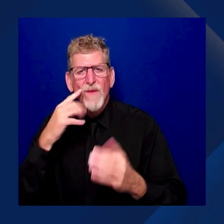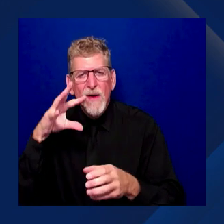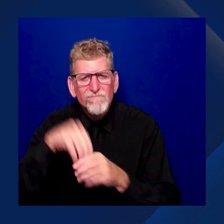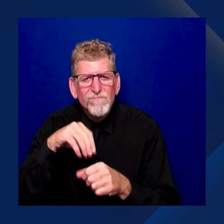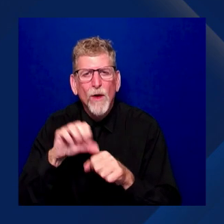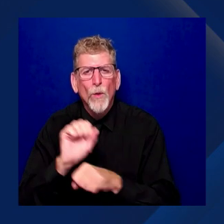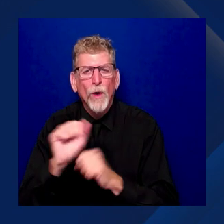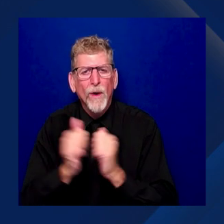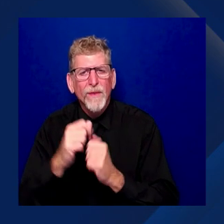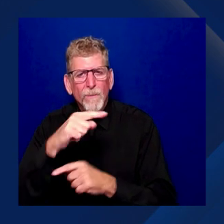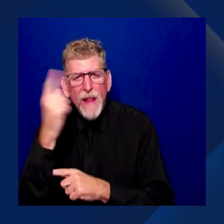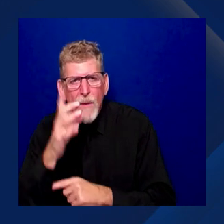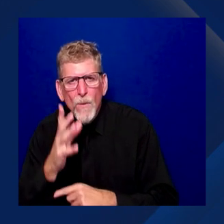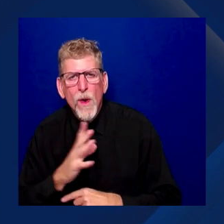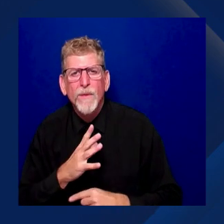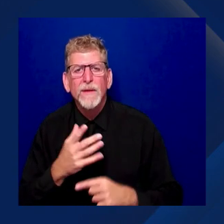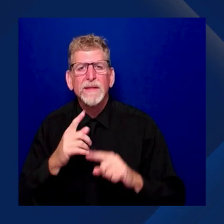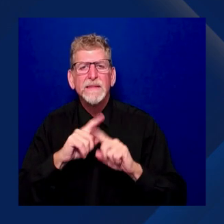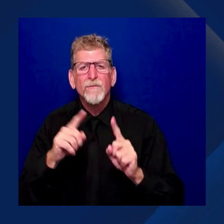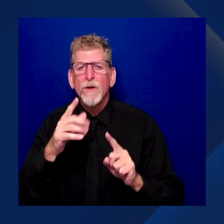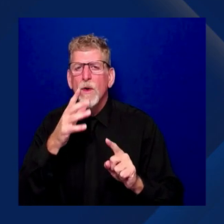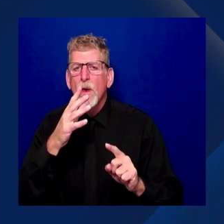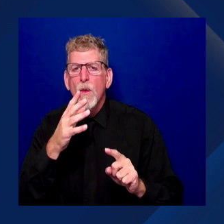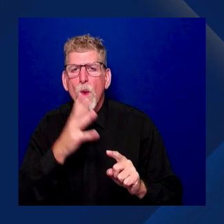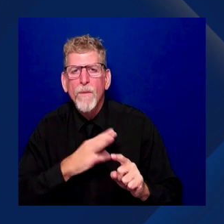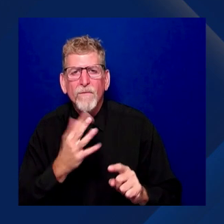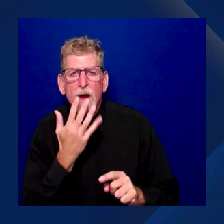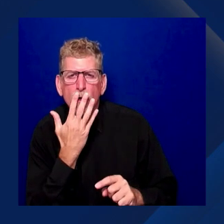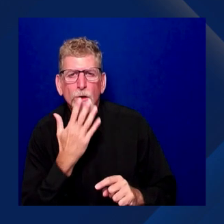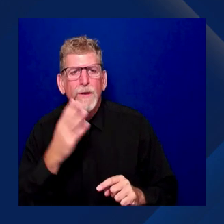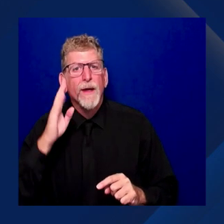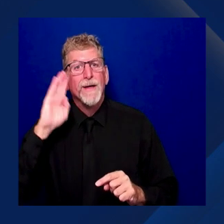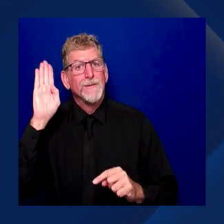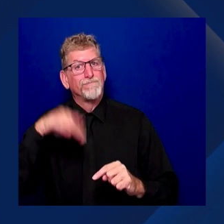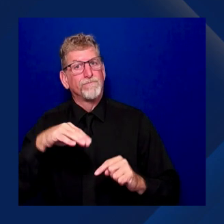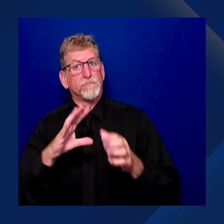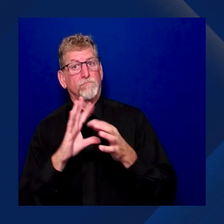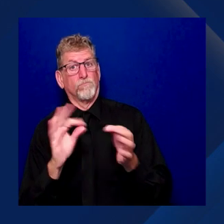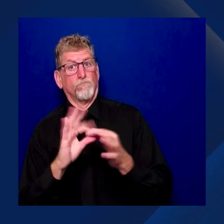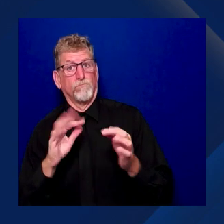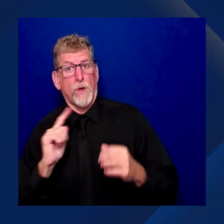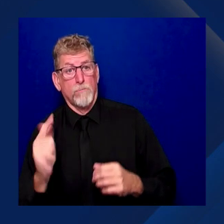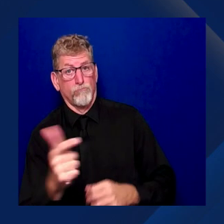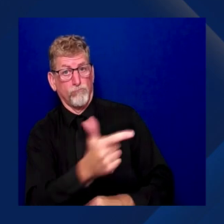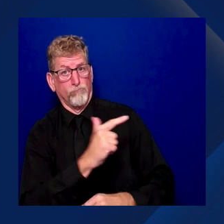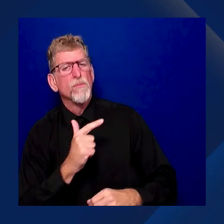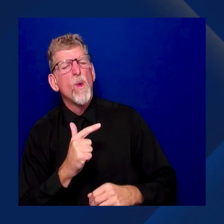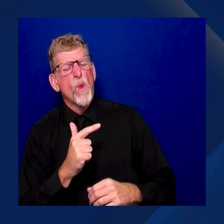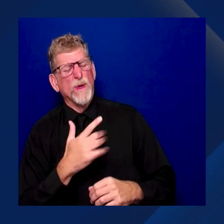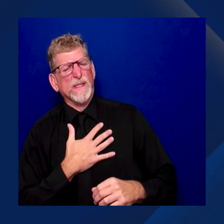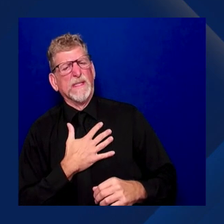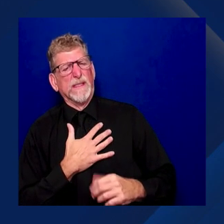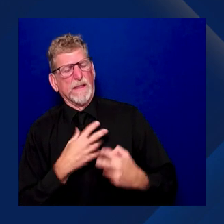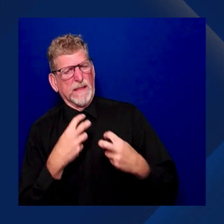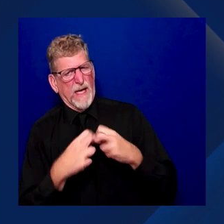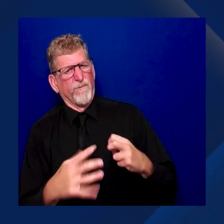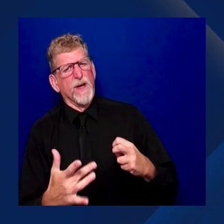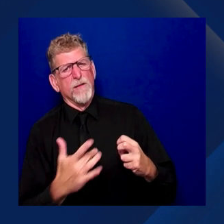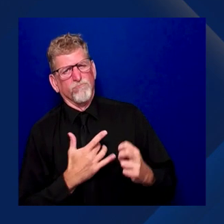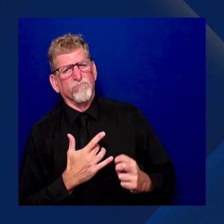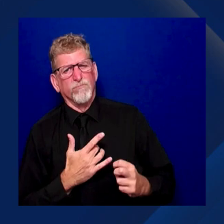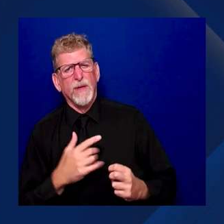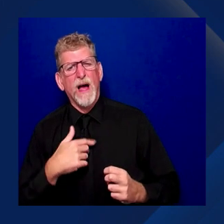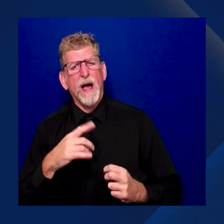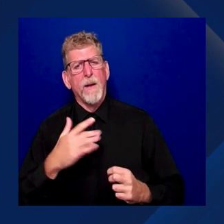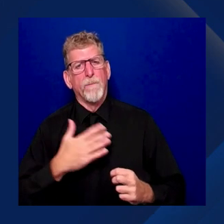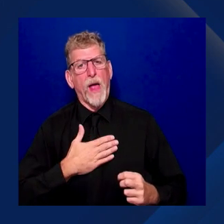tough stories, especially from my guest, Toni Brown, who I will tell you more about in a moment. However, we're also